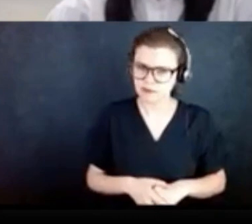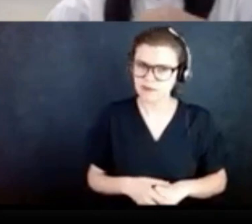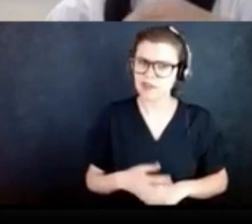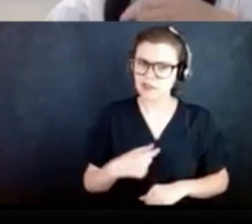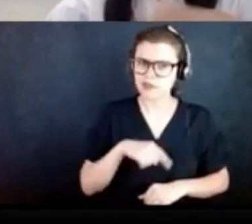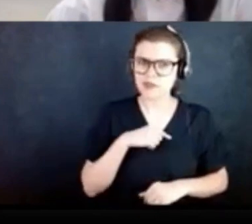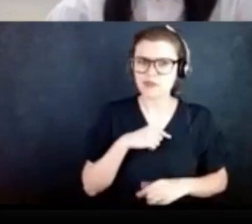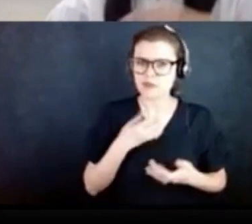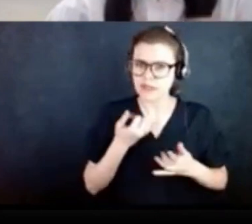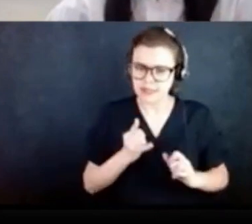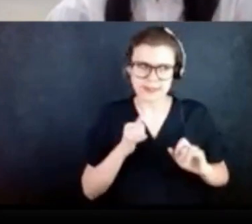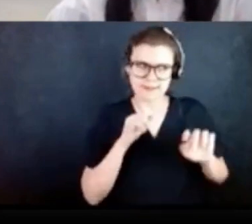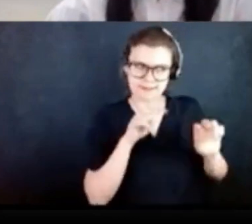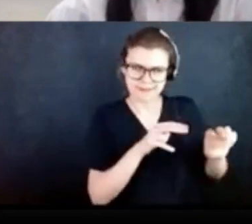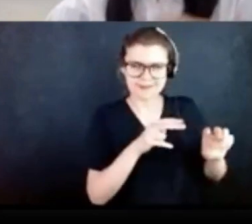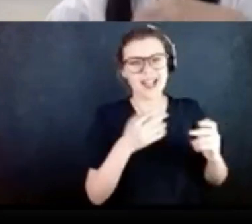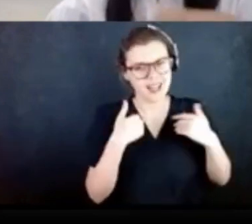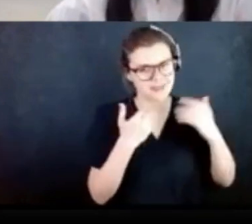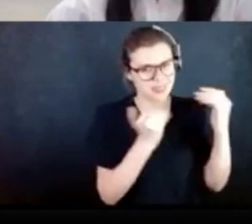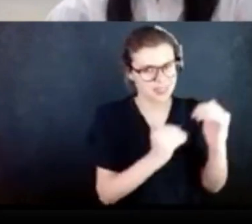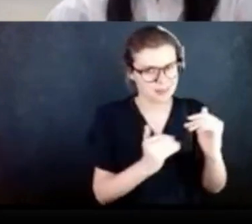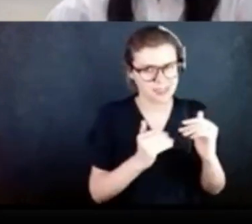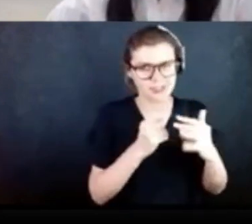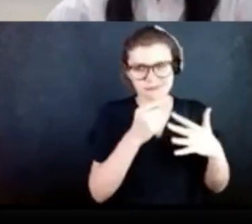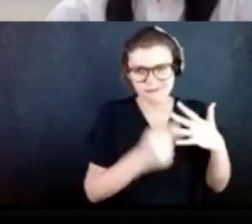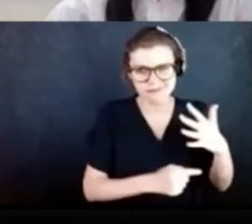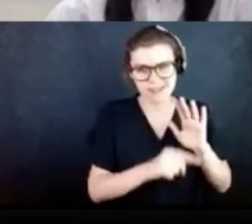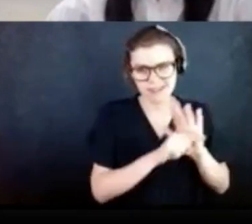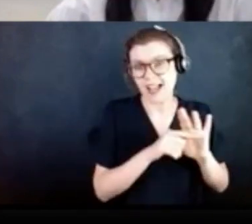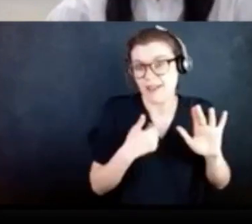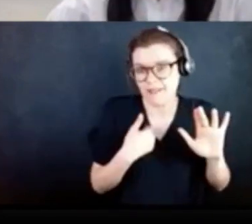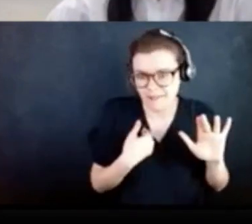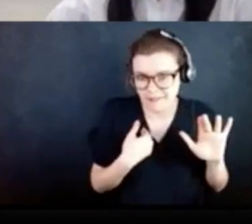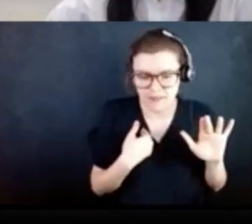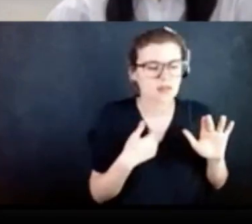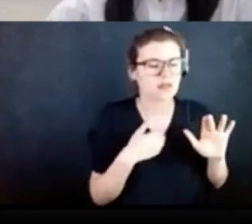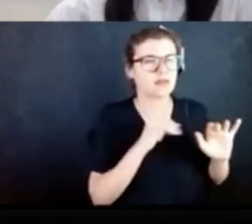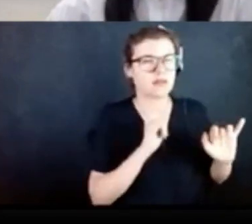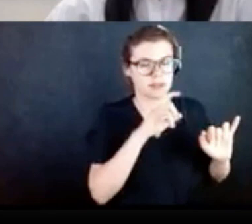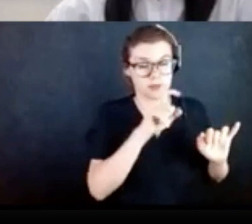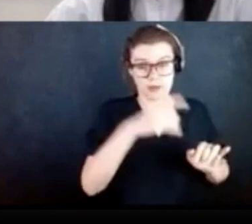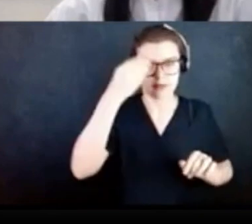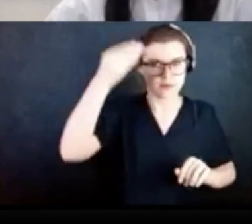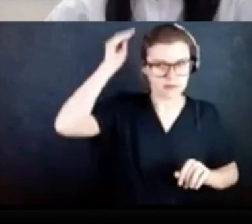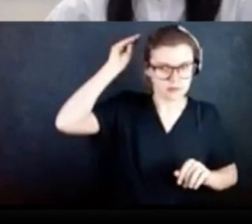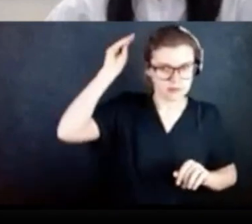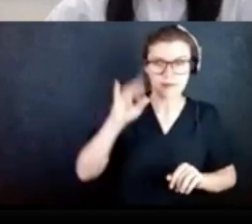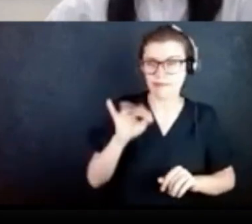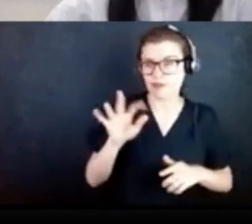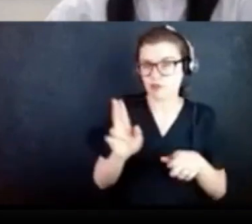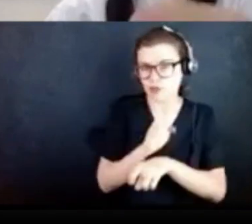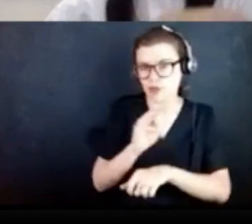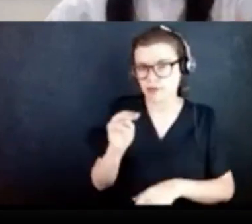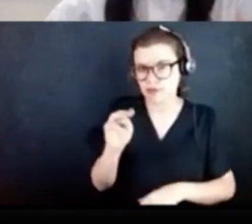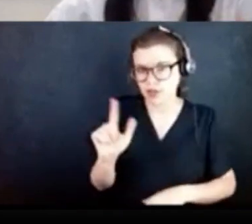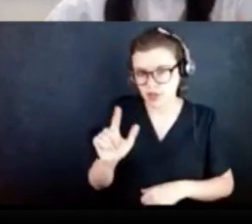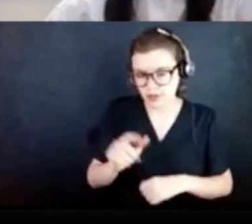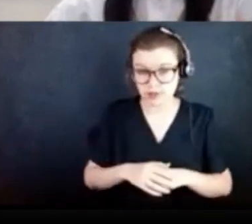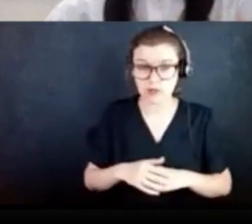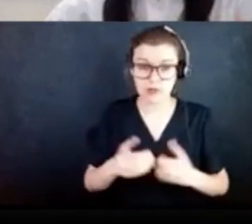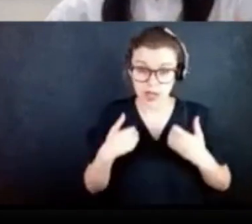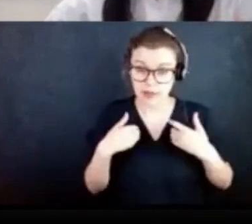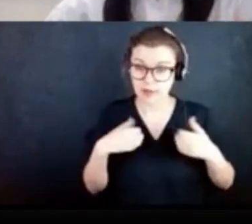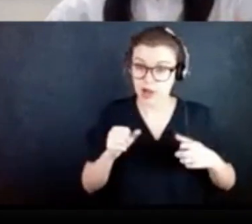exist and need to be attended to when conducting research or applying machine learning in STEM ed. And numerous opportunities